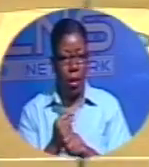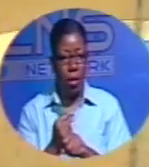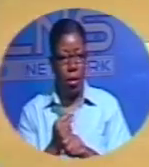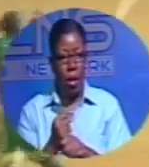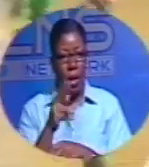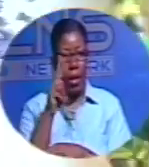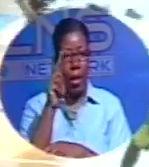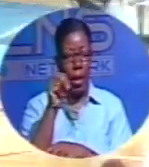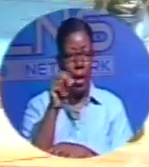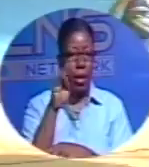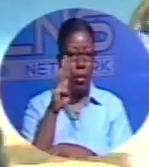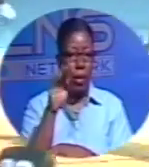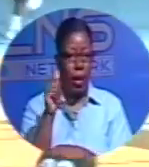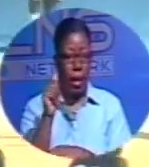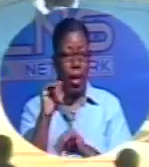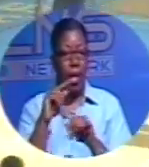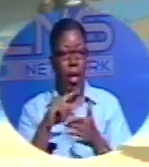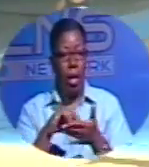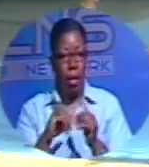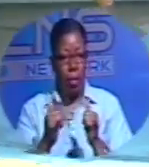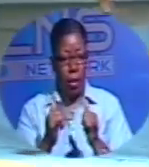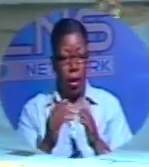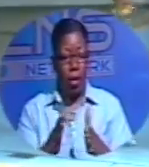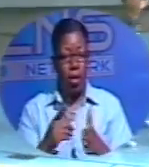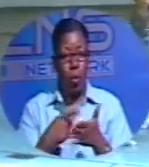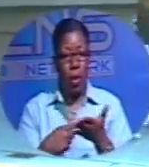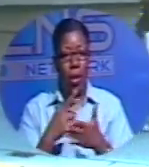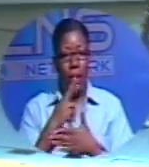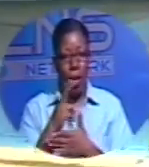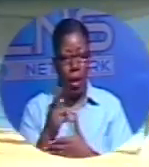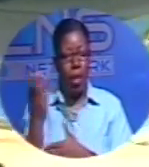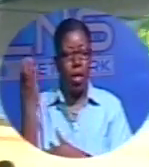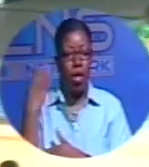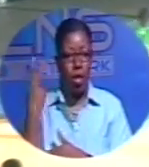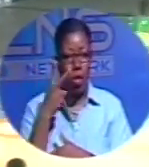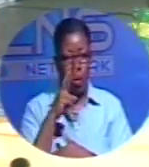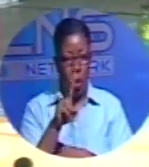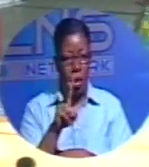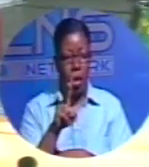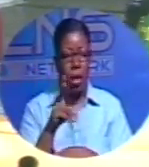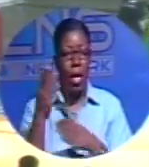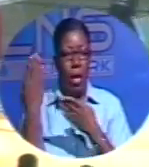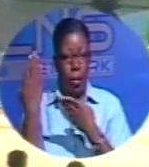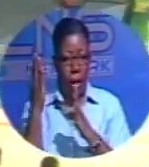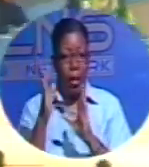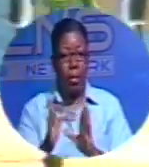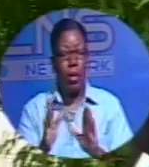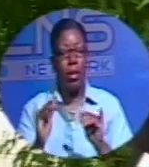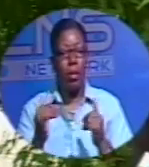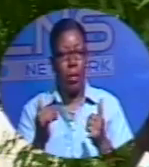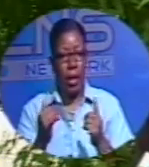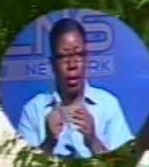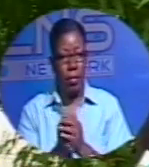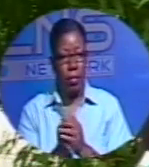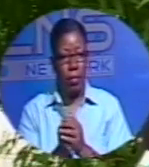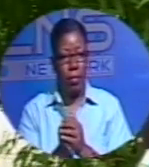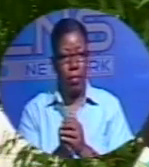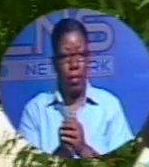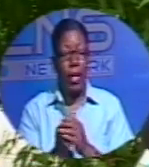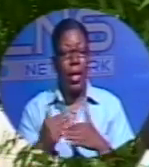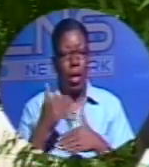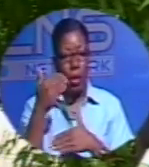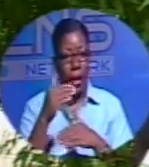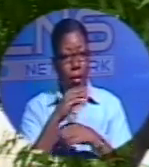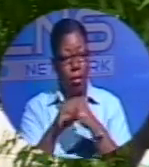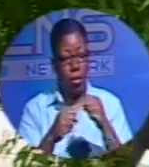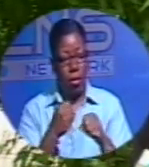are. And basketball not the only sport these coaches are interested in watching Bahamians play. Even better next year, we're already